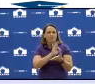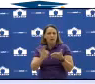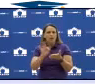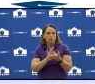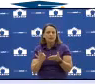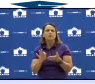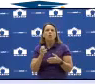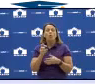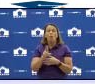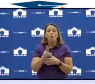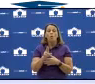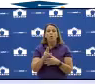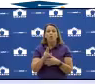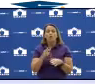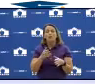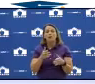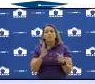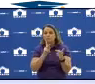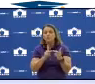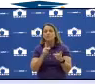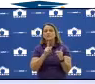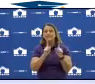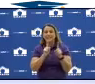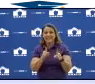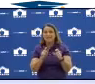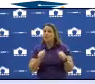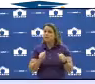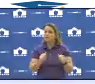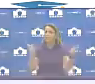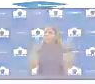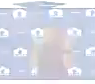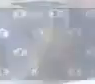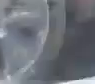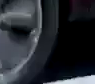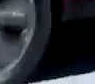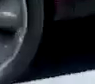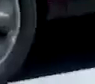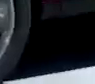they have the possibility of winning this. Let's take a look. Roll it.